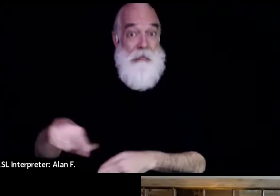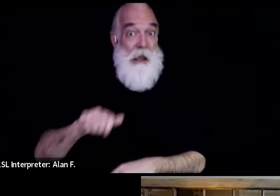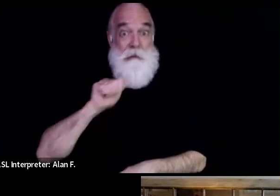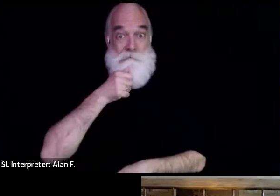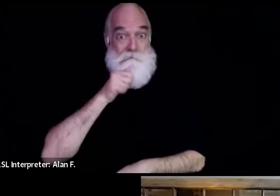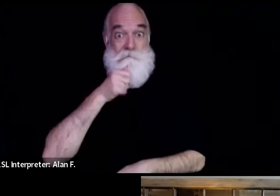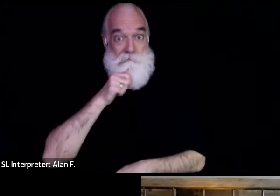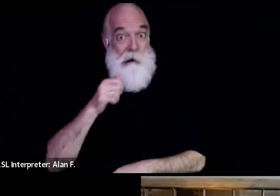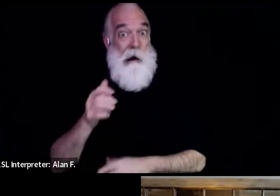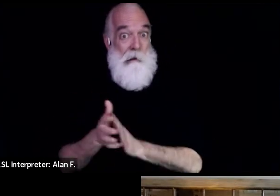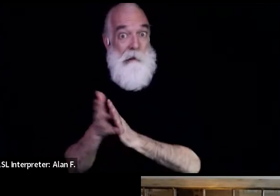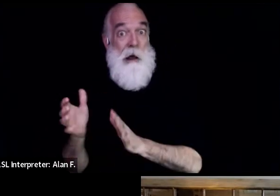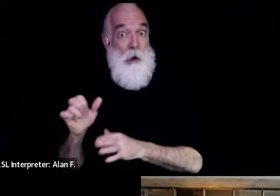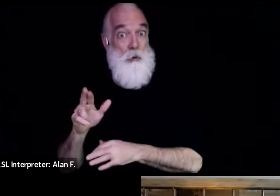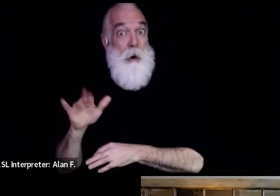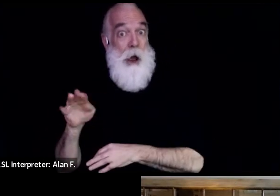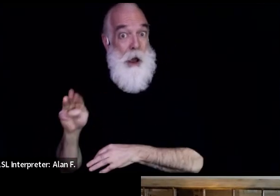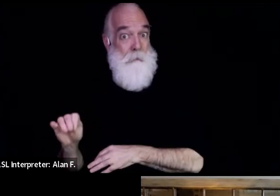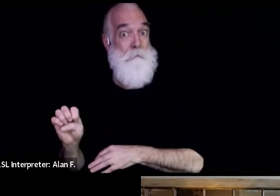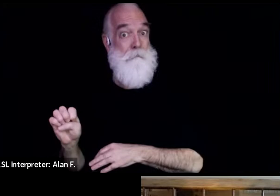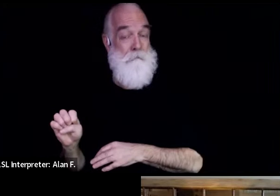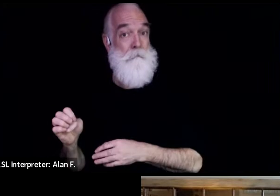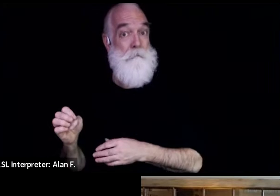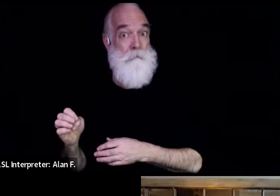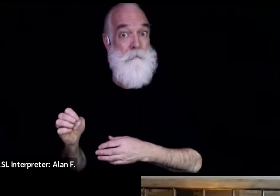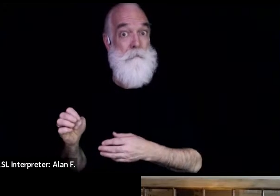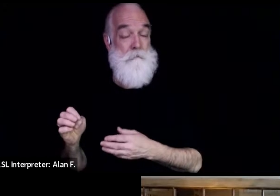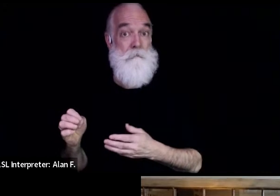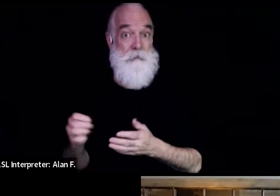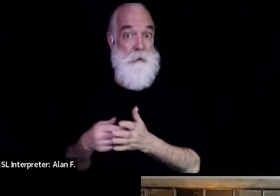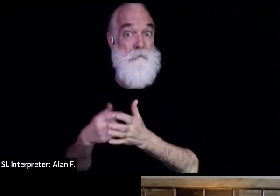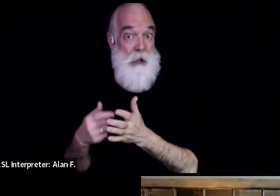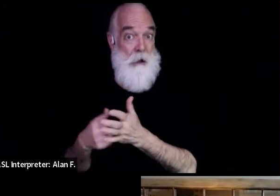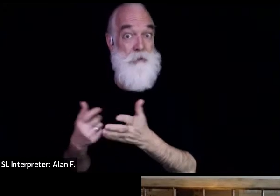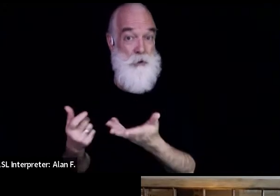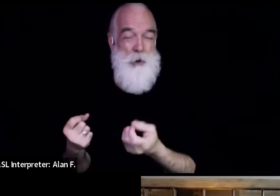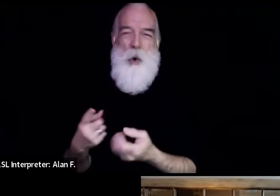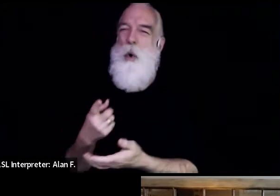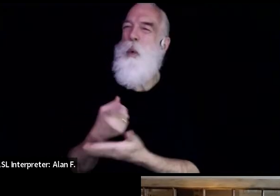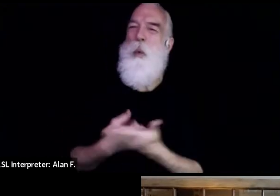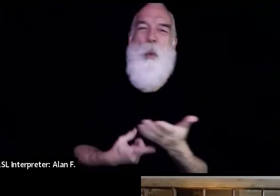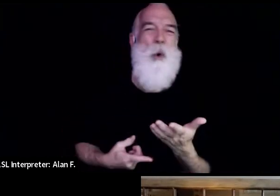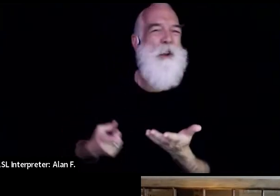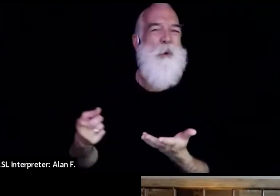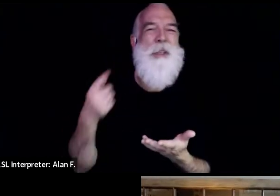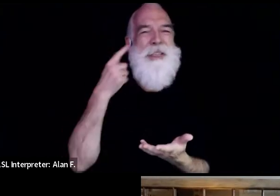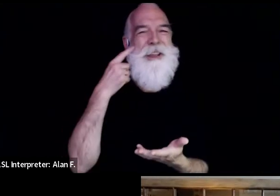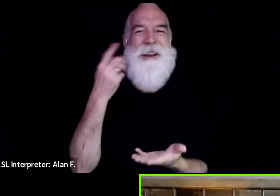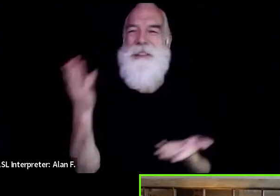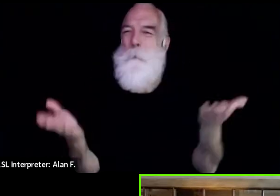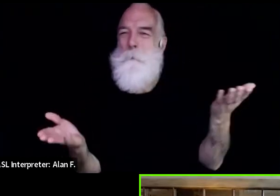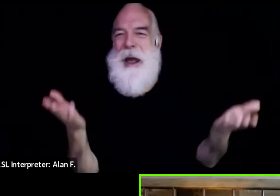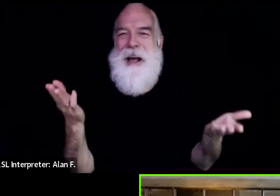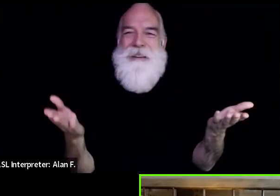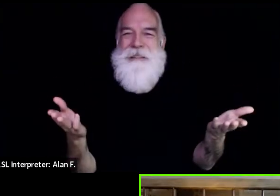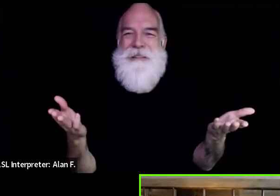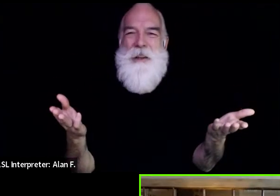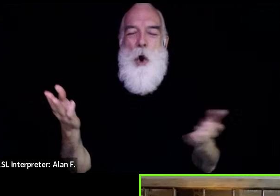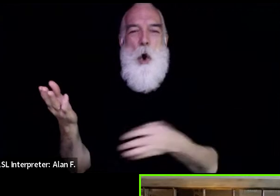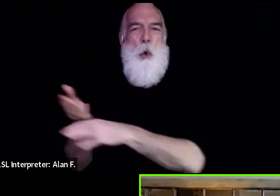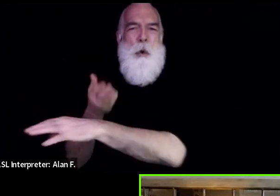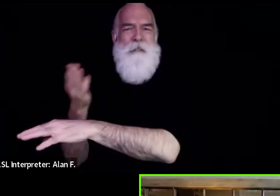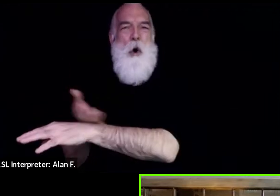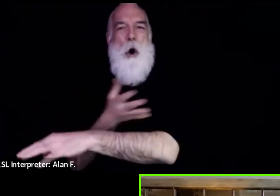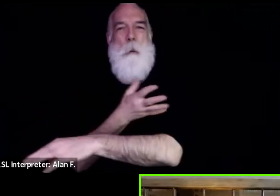want from public policy and the balance between criminal justice reform and safety? I think by and large, all of